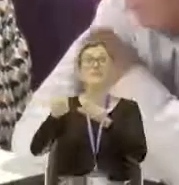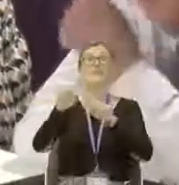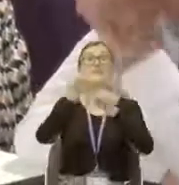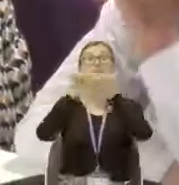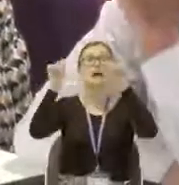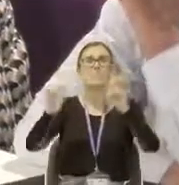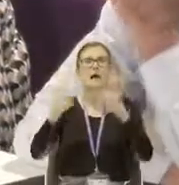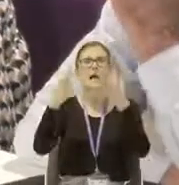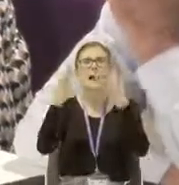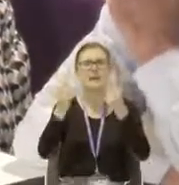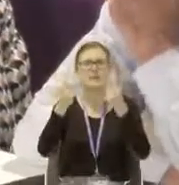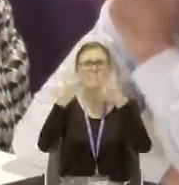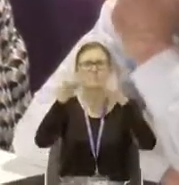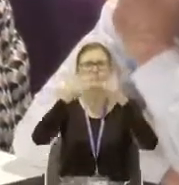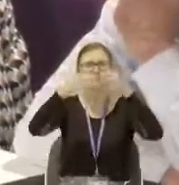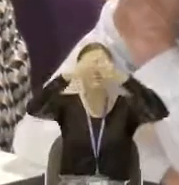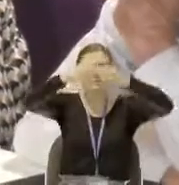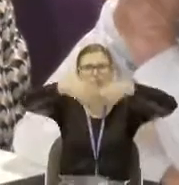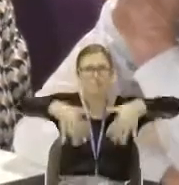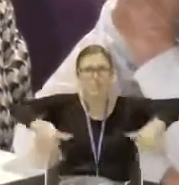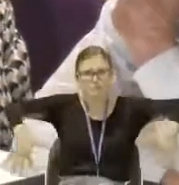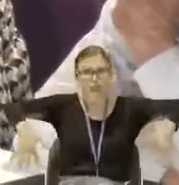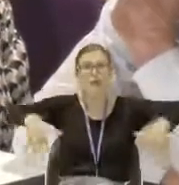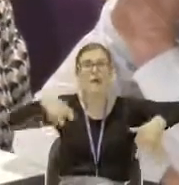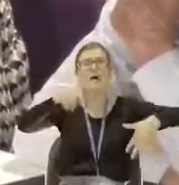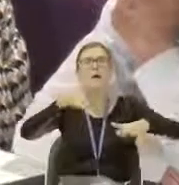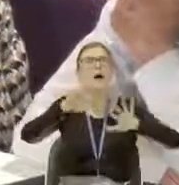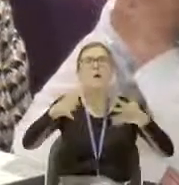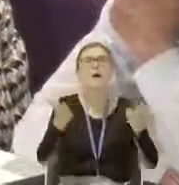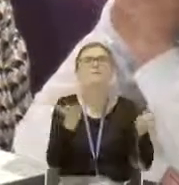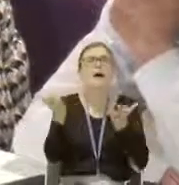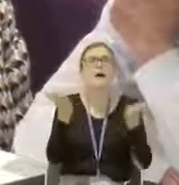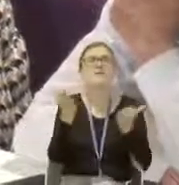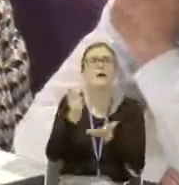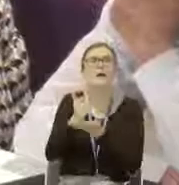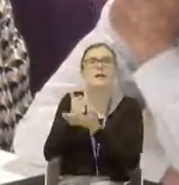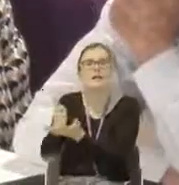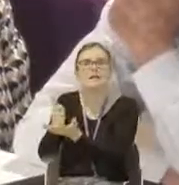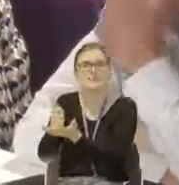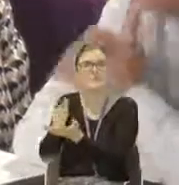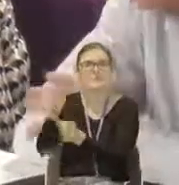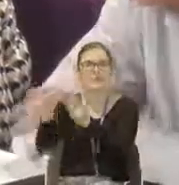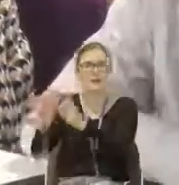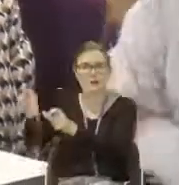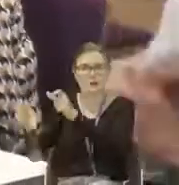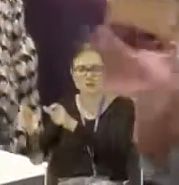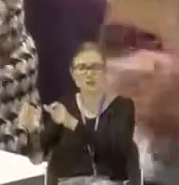in which the local and regional level is represented. Thank you.